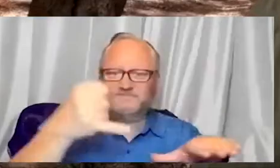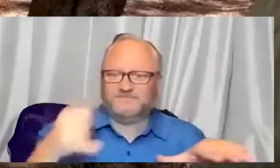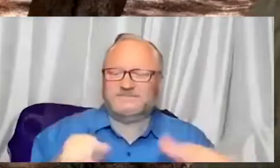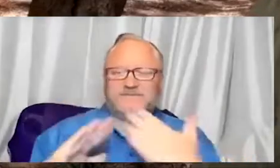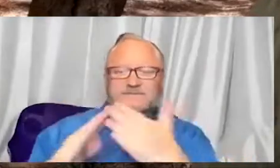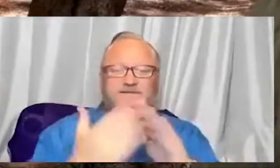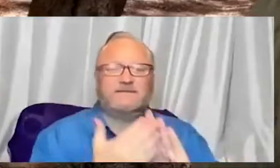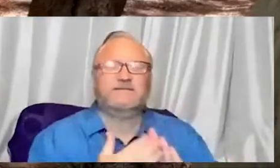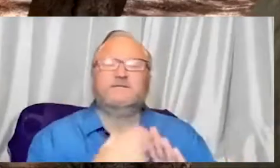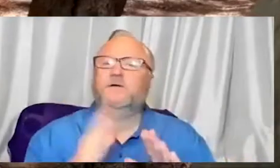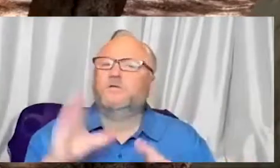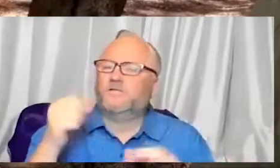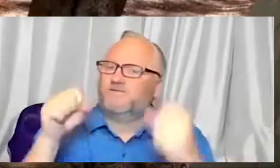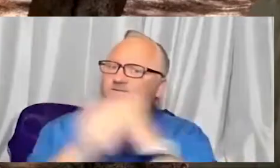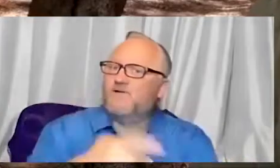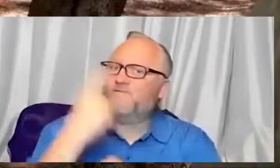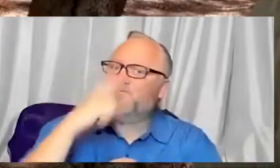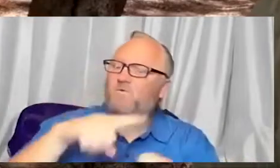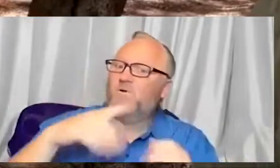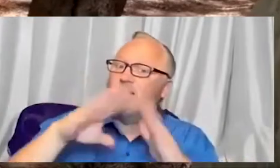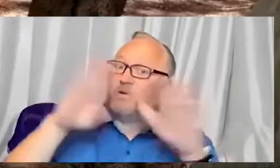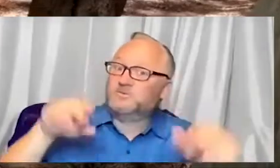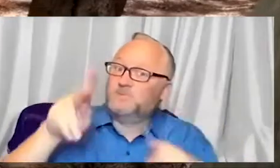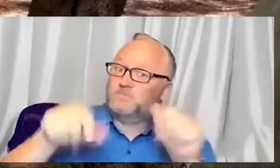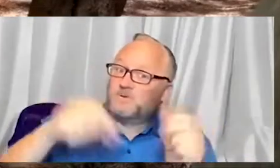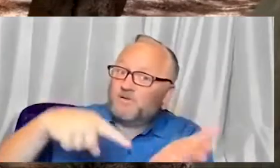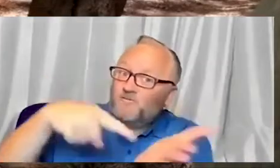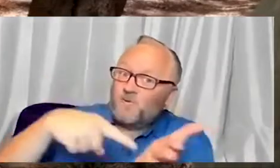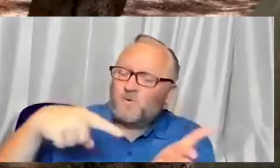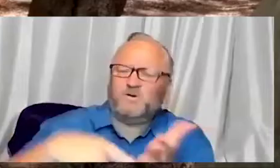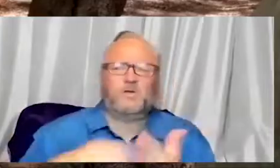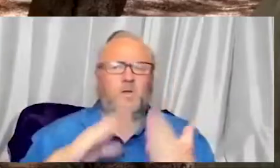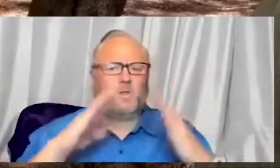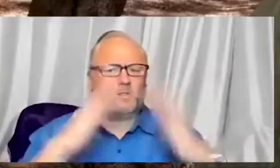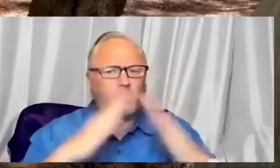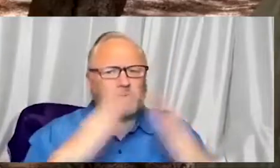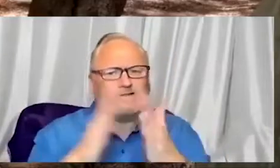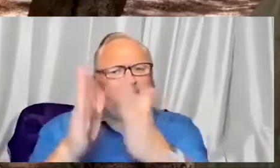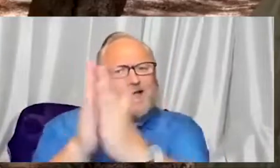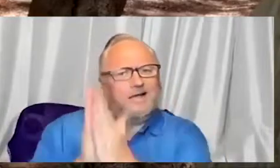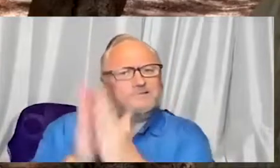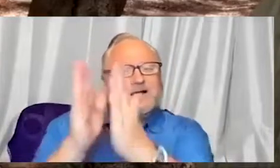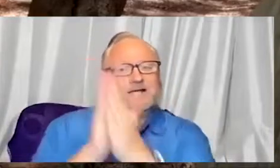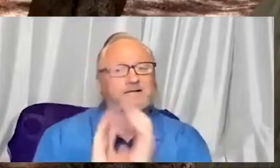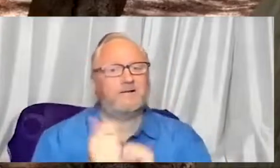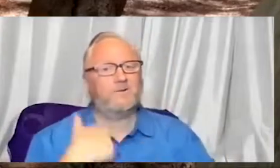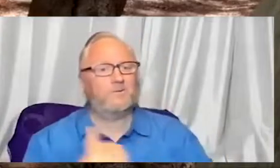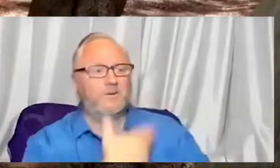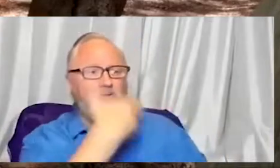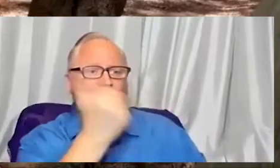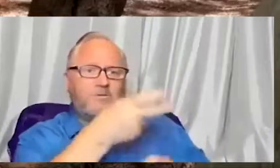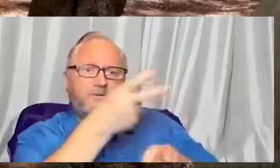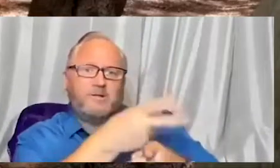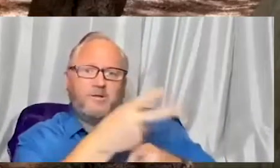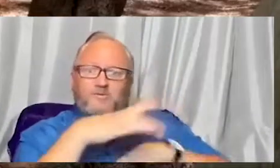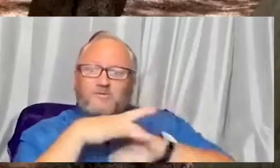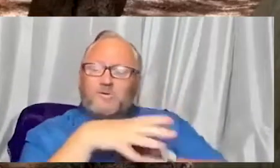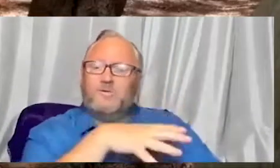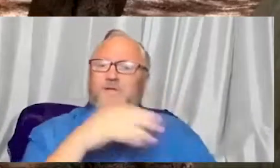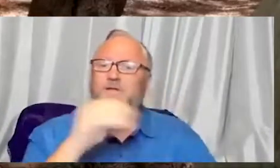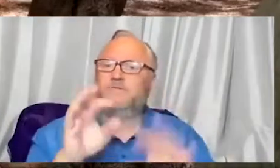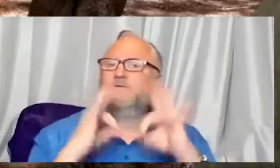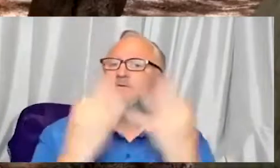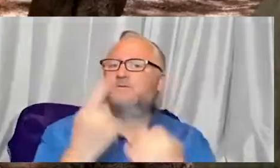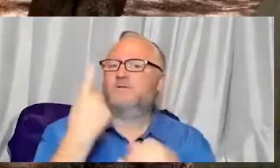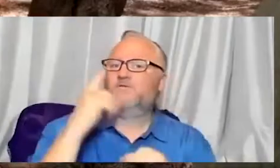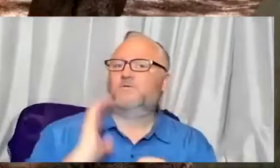communities ask the question, how may we be better stewards to the earth and family to our